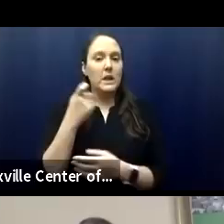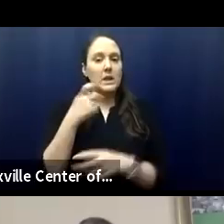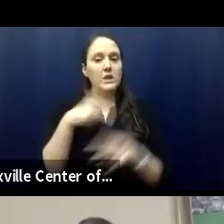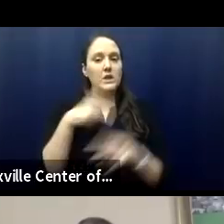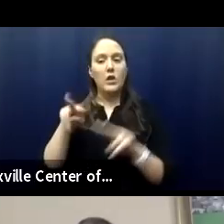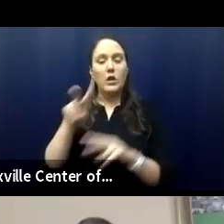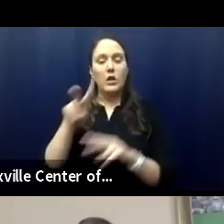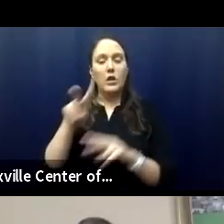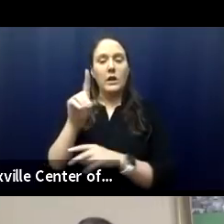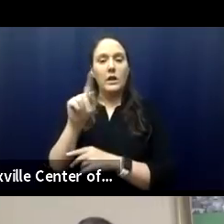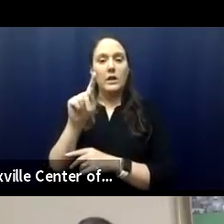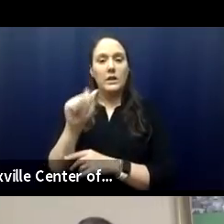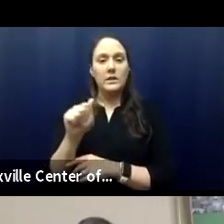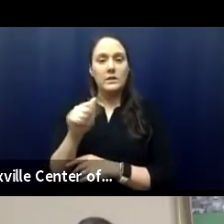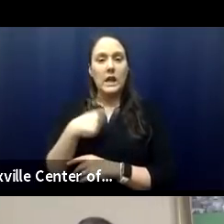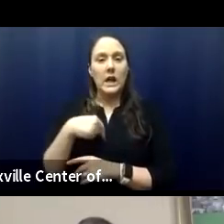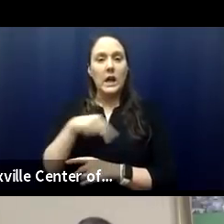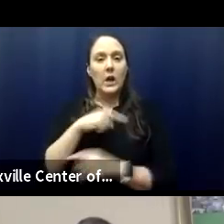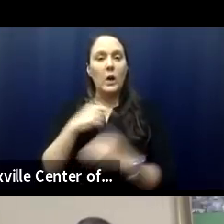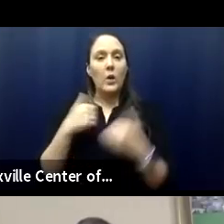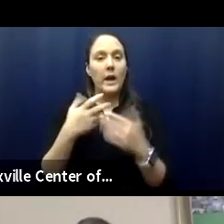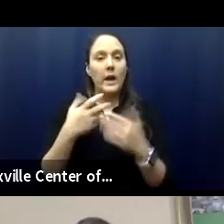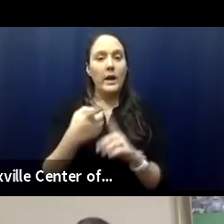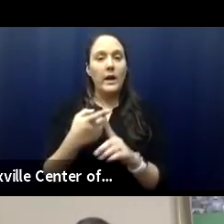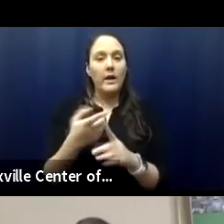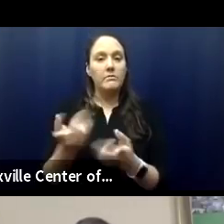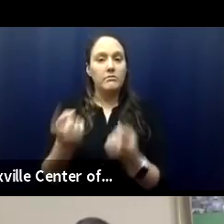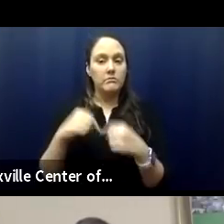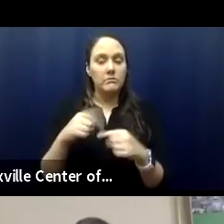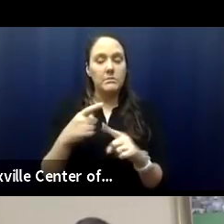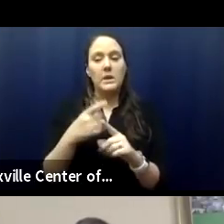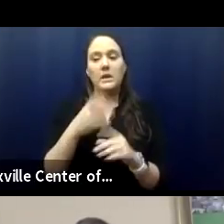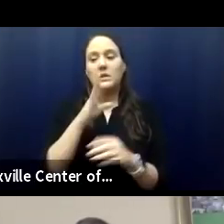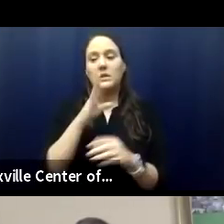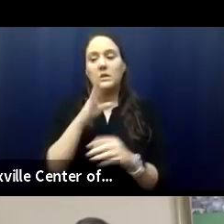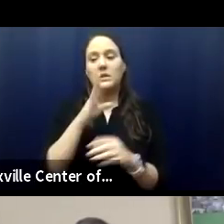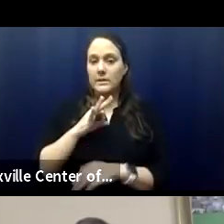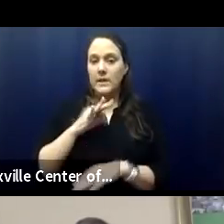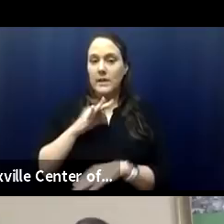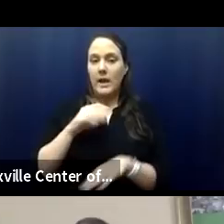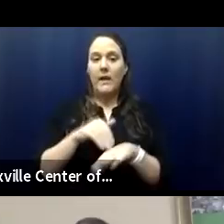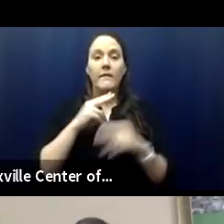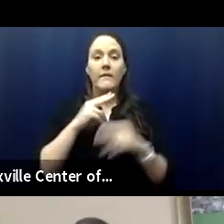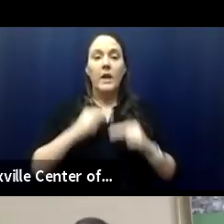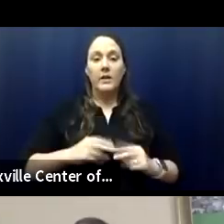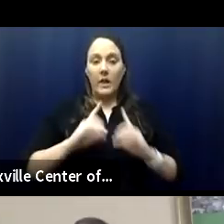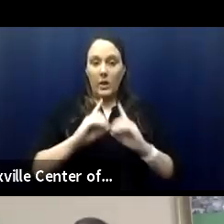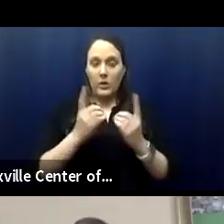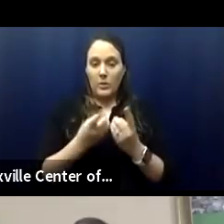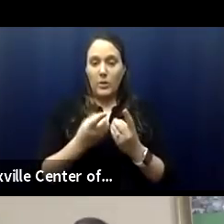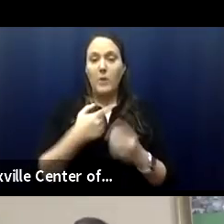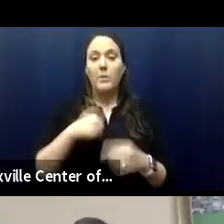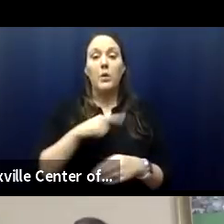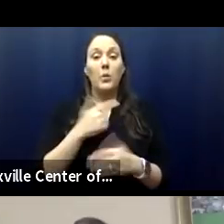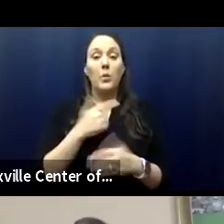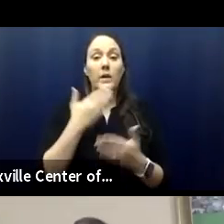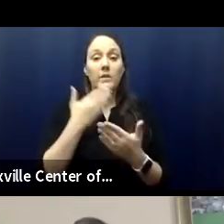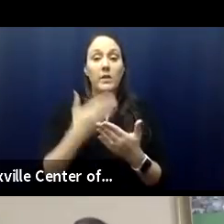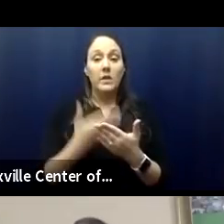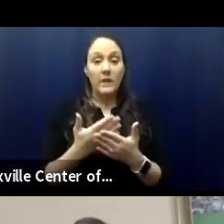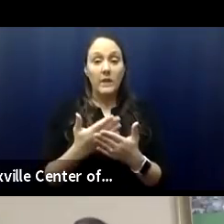data that we've had coming in and talking with staff at the health department, we have been thankfully